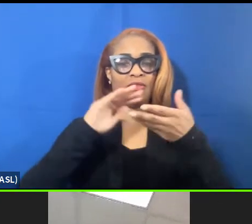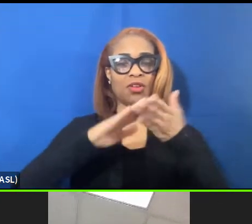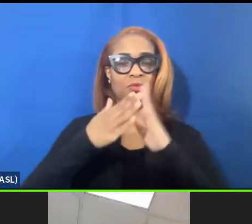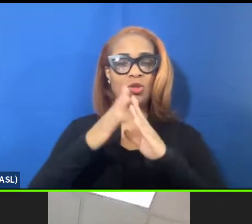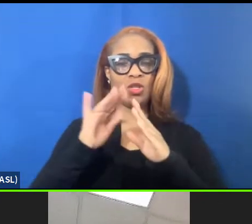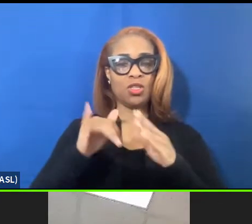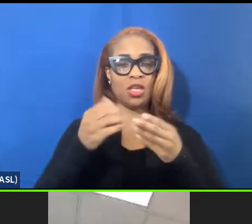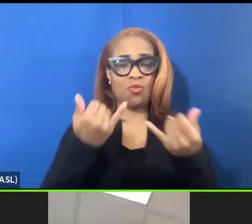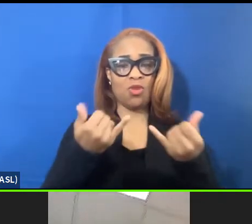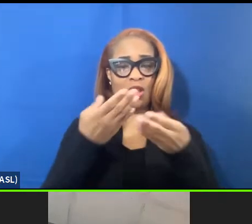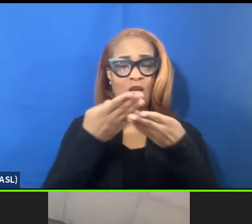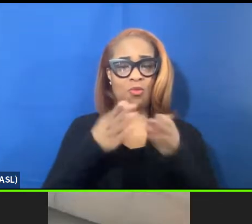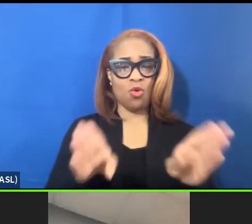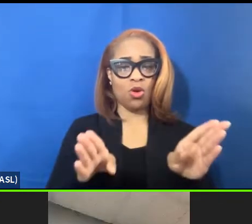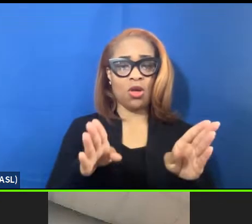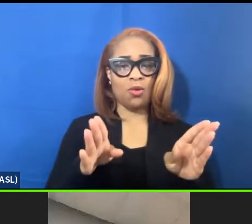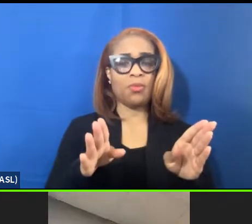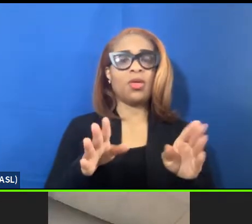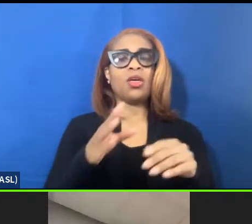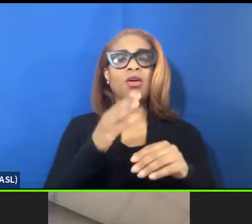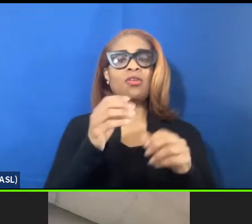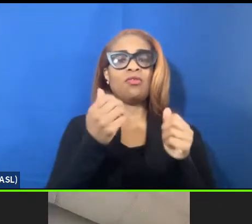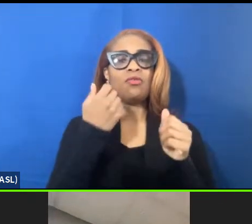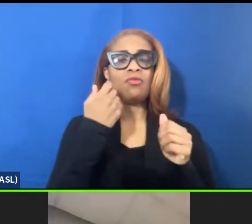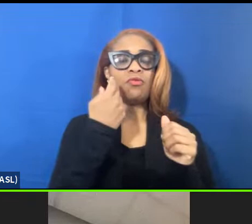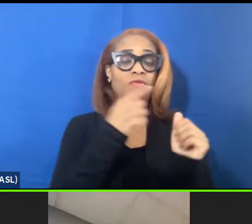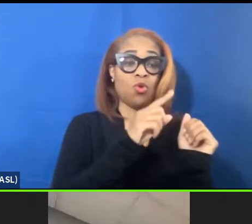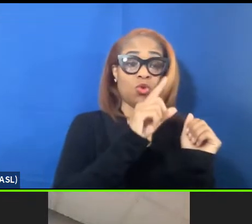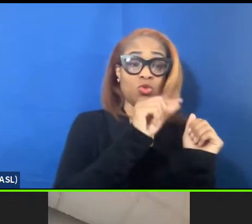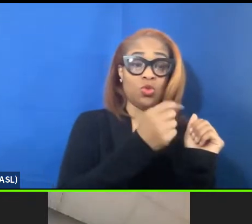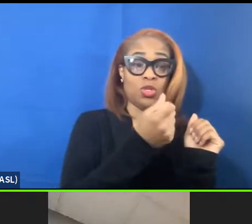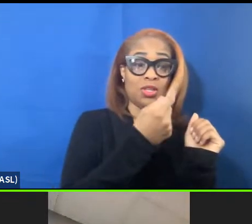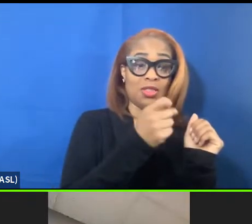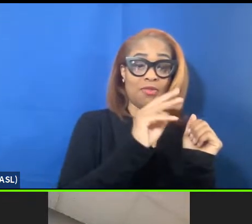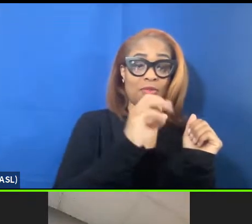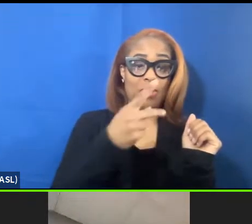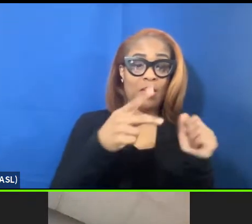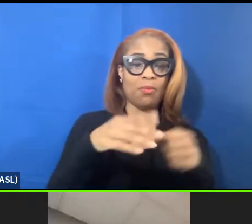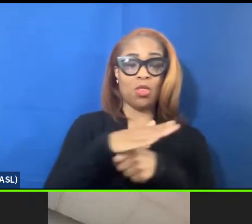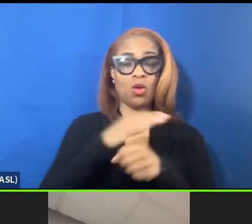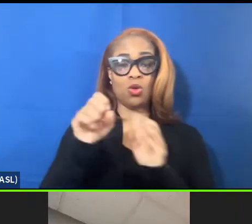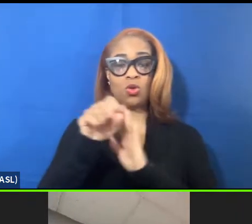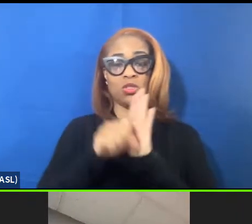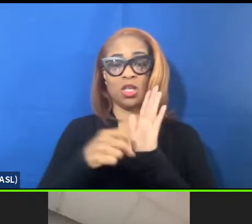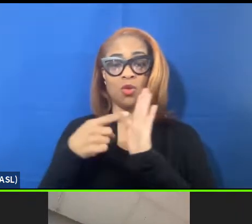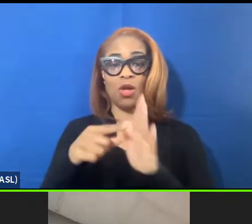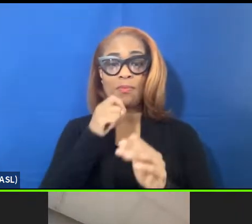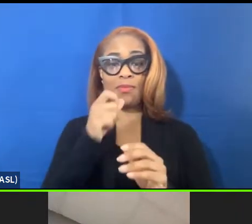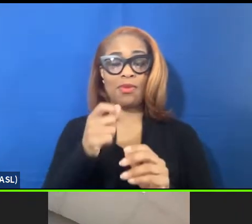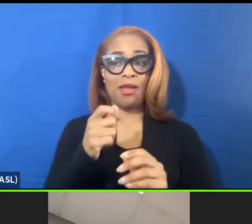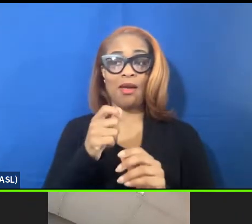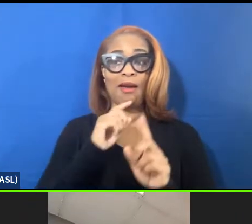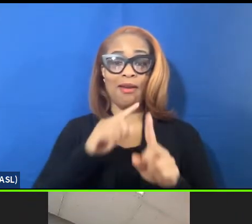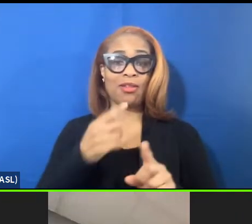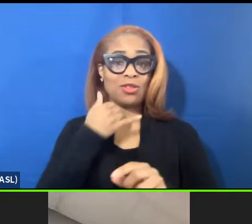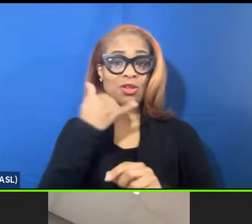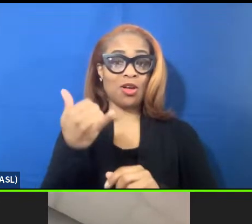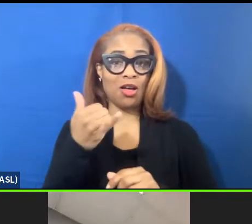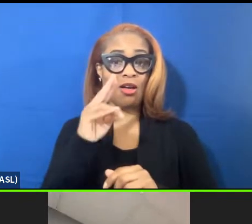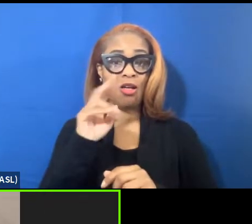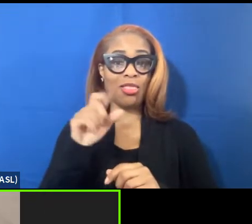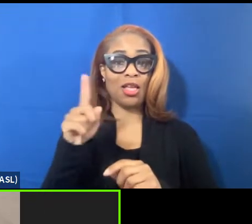currently broken up and misaligned in the 2011 maps our local state rep won't even answer our calls unless you're a big money